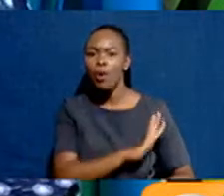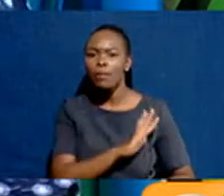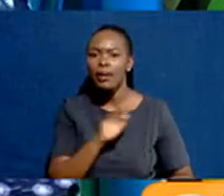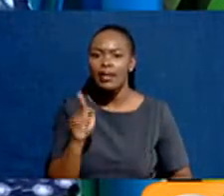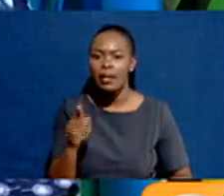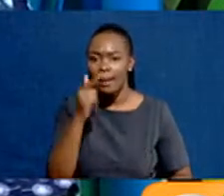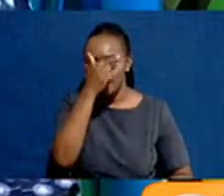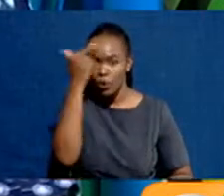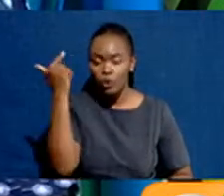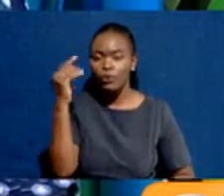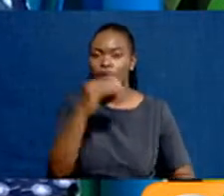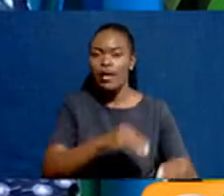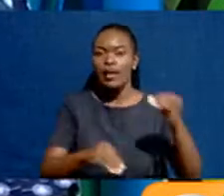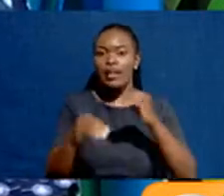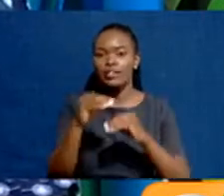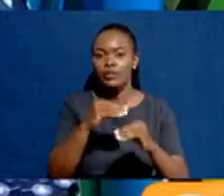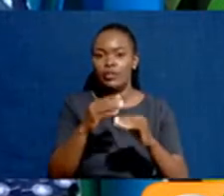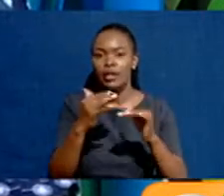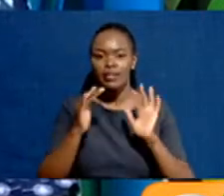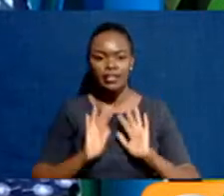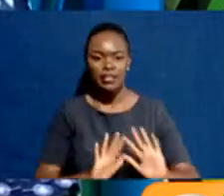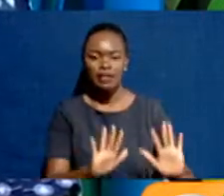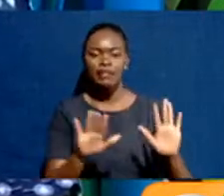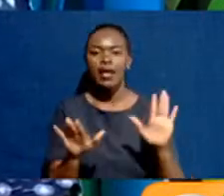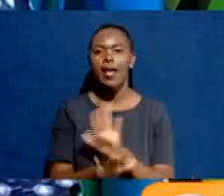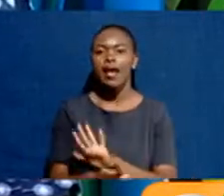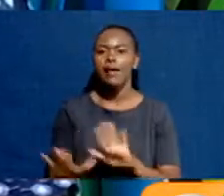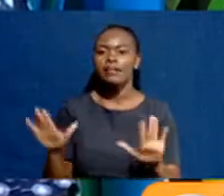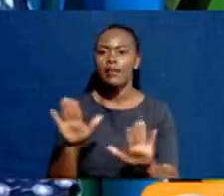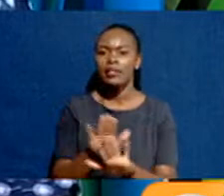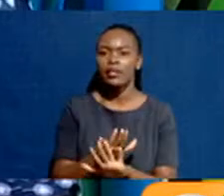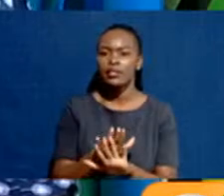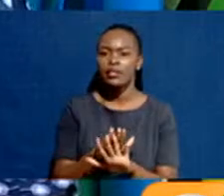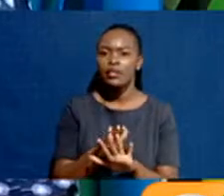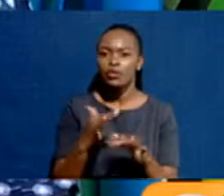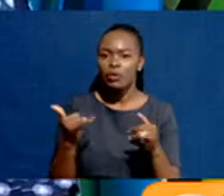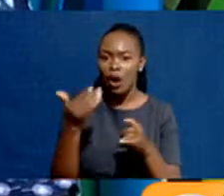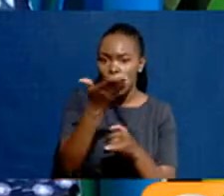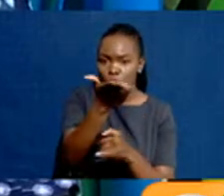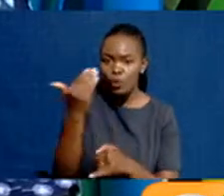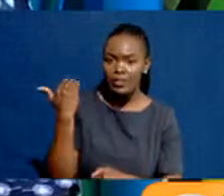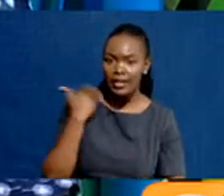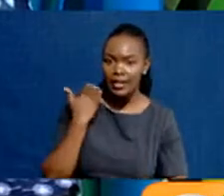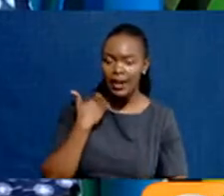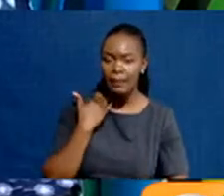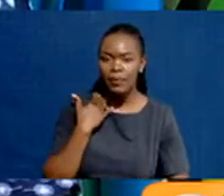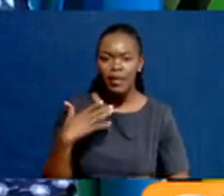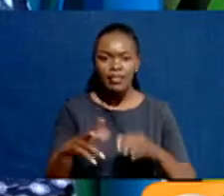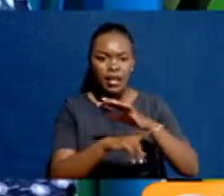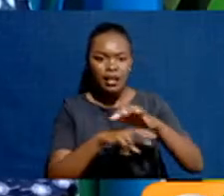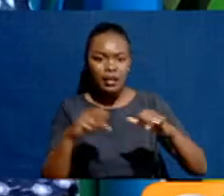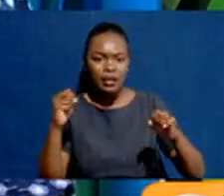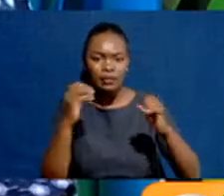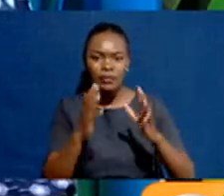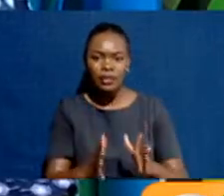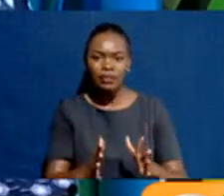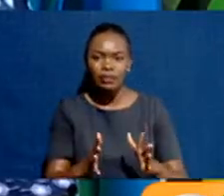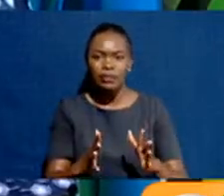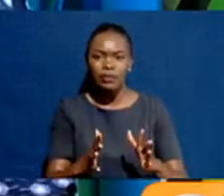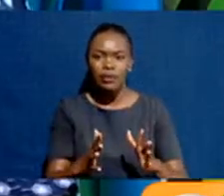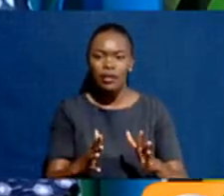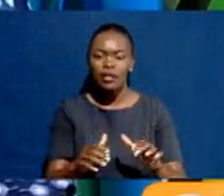the elections, they stop the operations. So the raiders, the bandits, have been embodied by